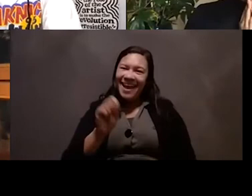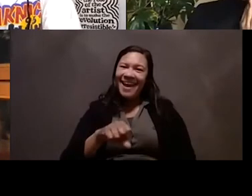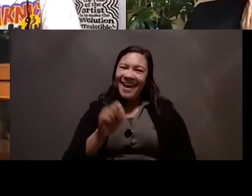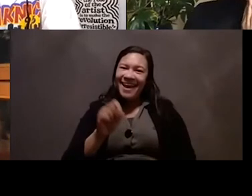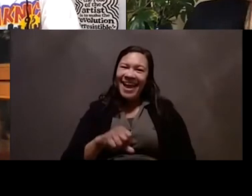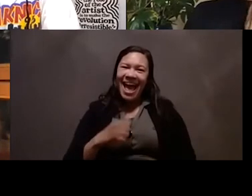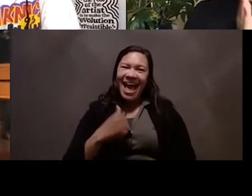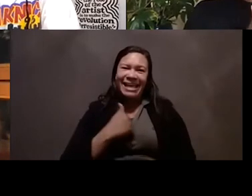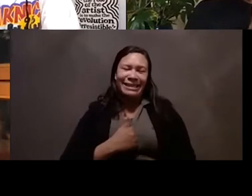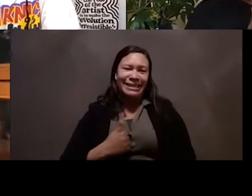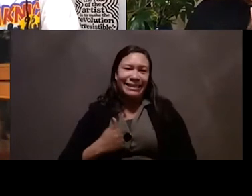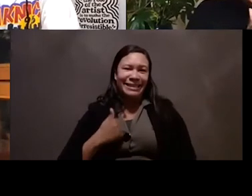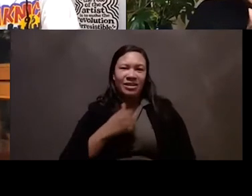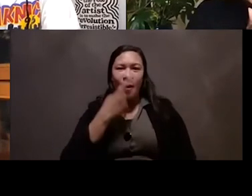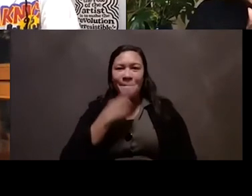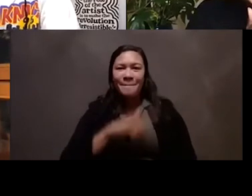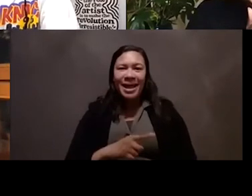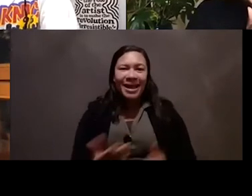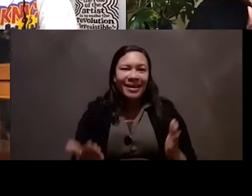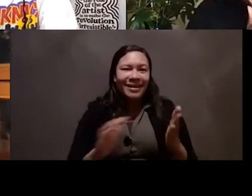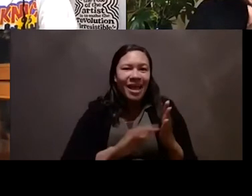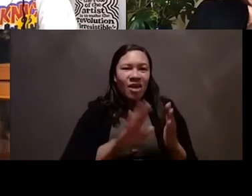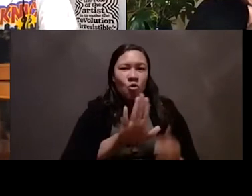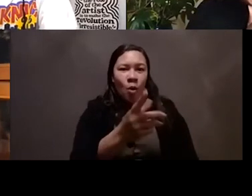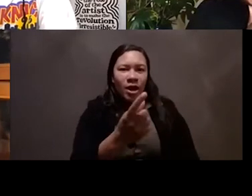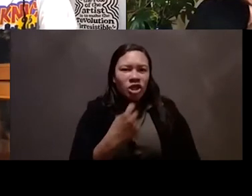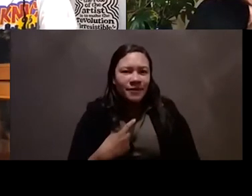Could you ask this one more time?